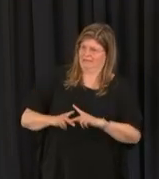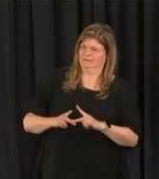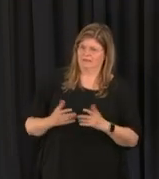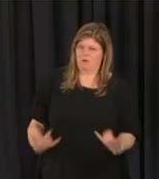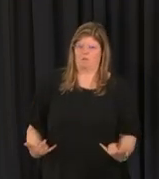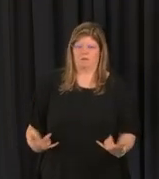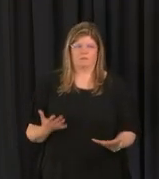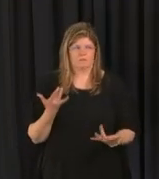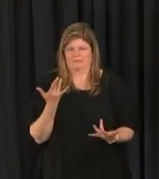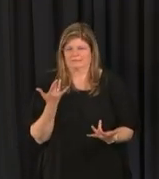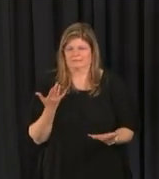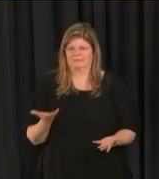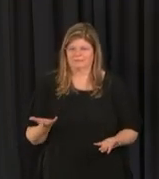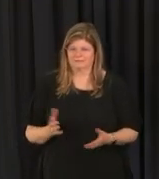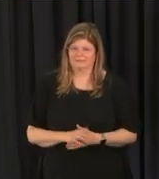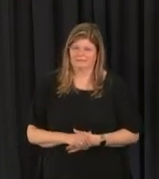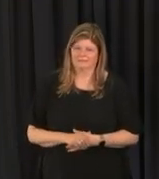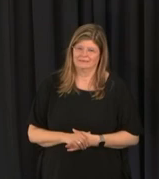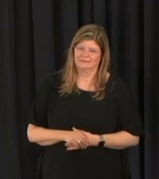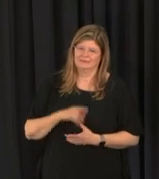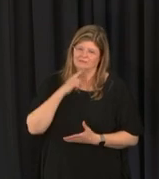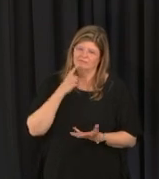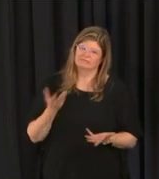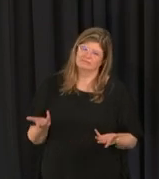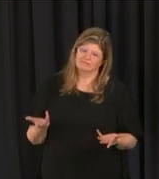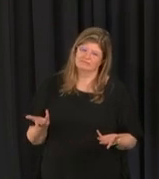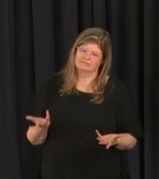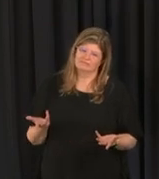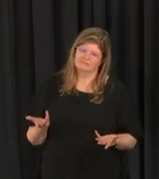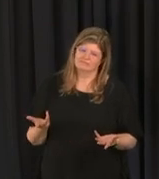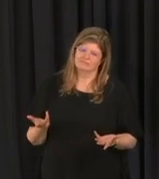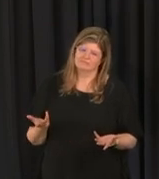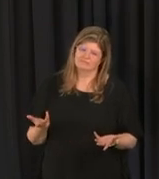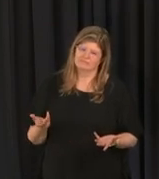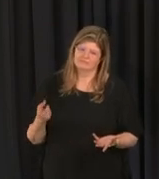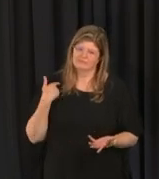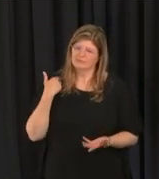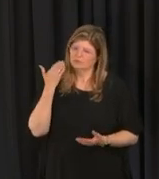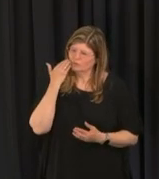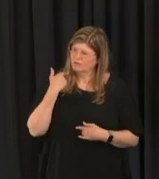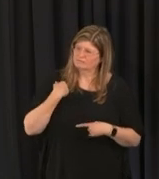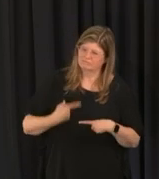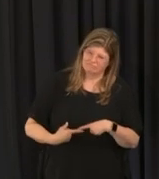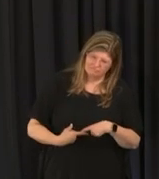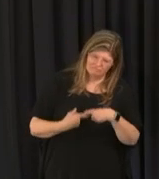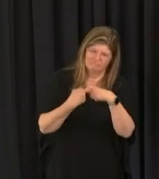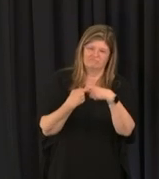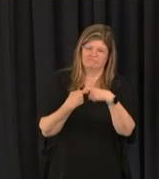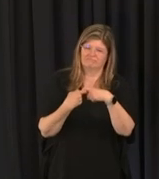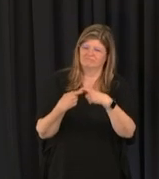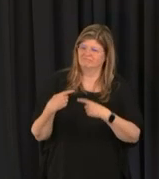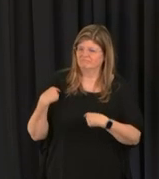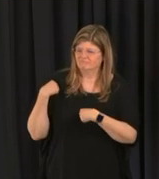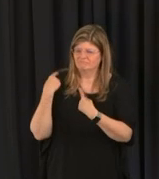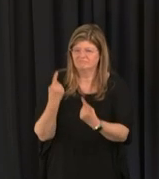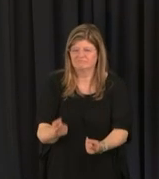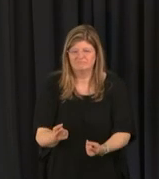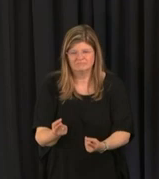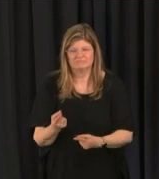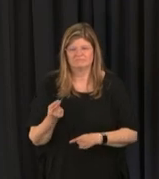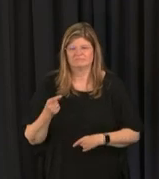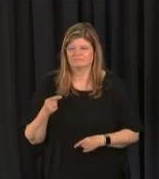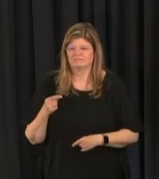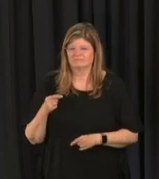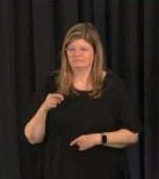again? Well, let me tell you why we had to suspend enforcement. We had to suspend